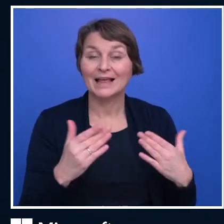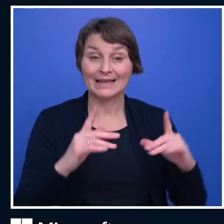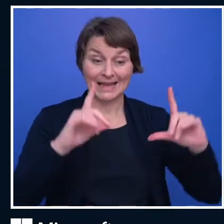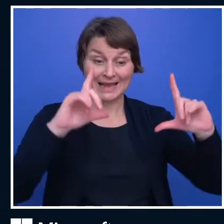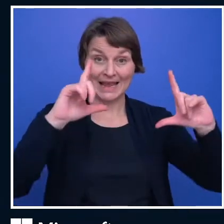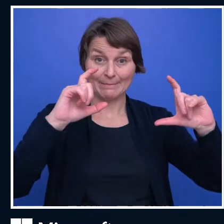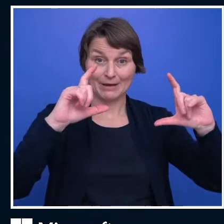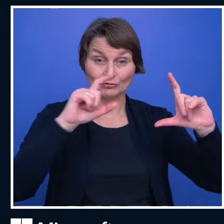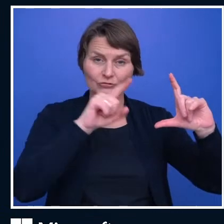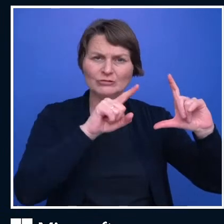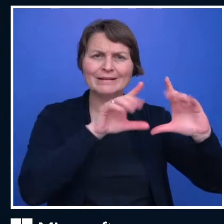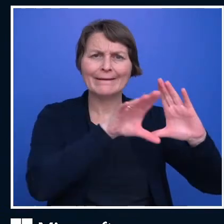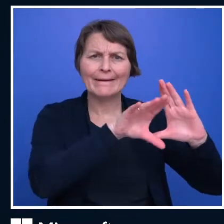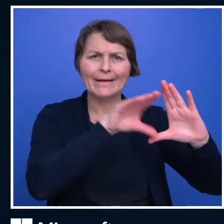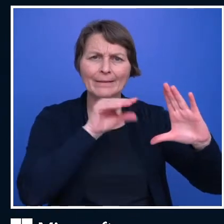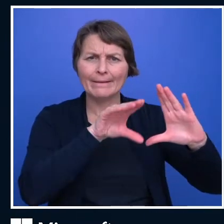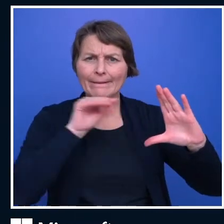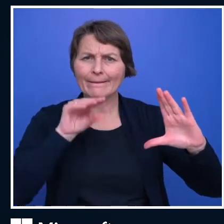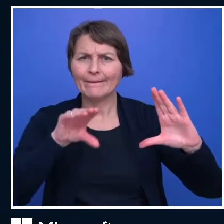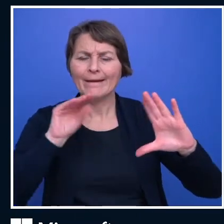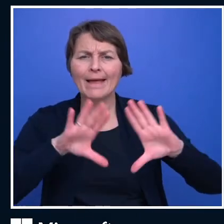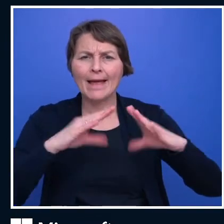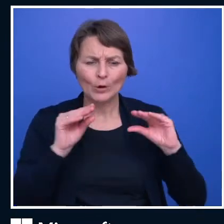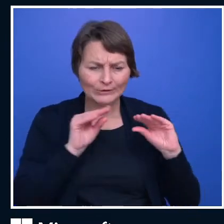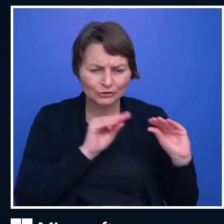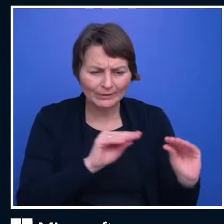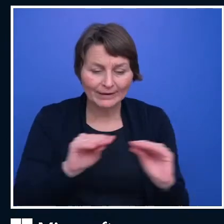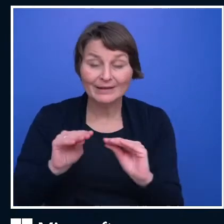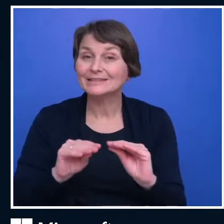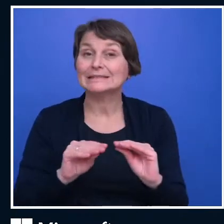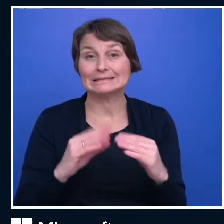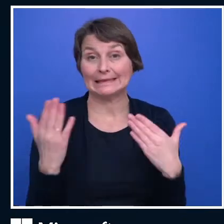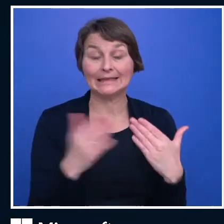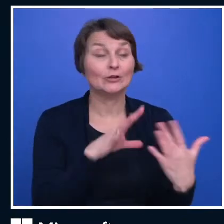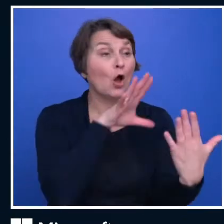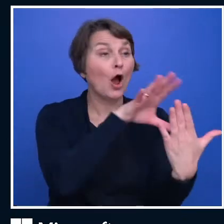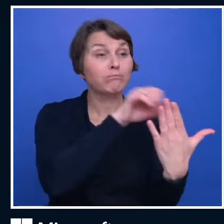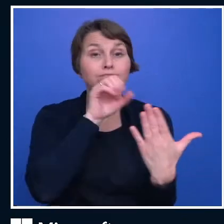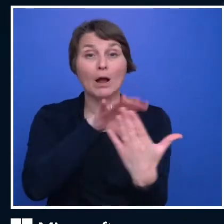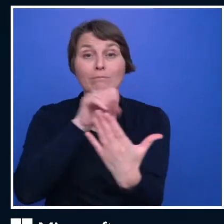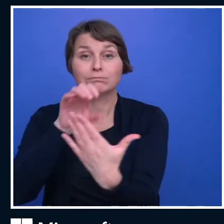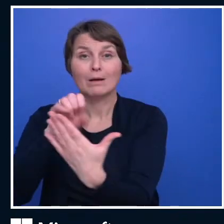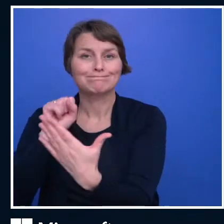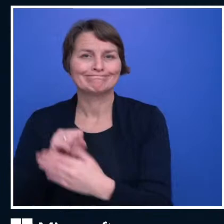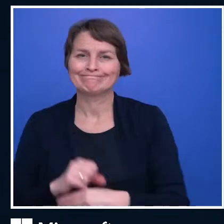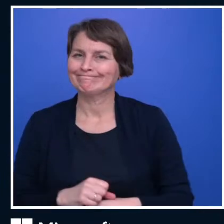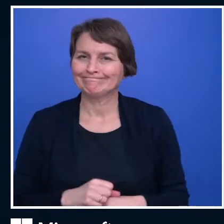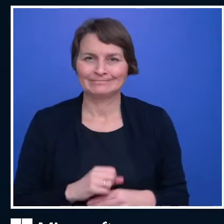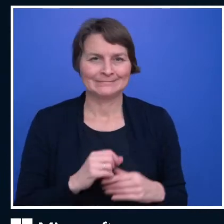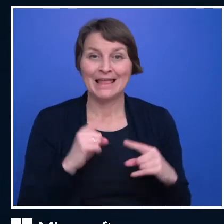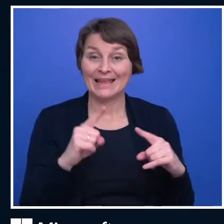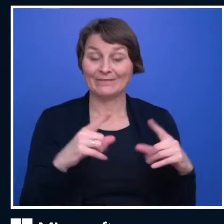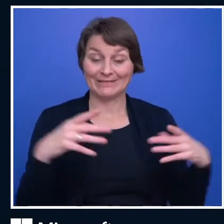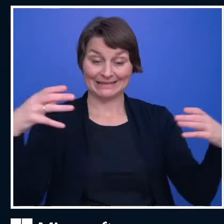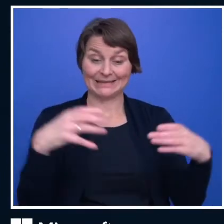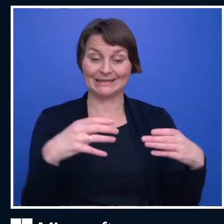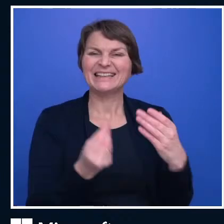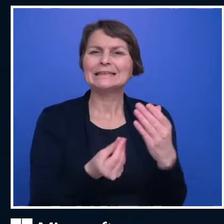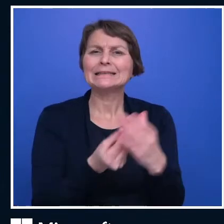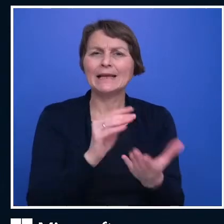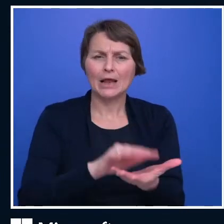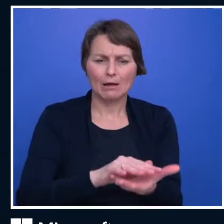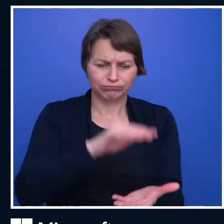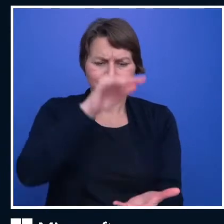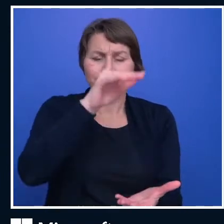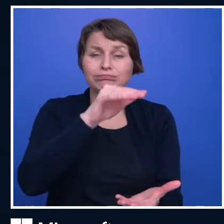not that easy to detect disparities and imbalanced data sets when we have images and we want to solve,